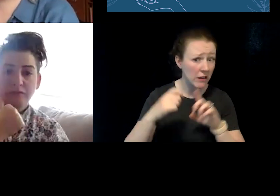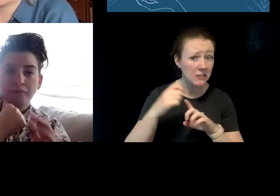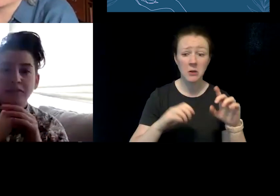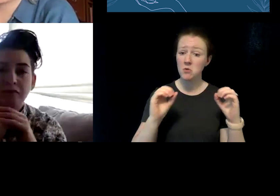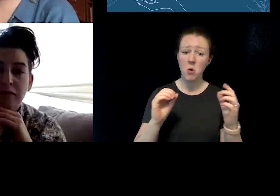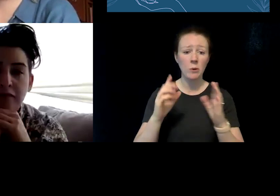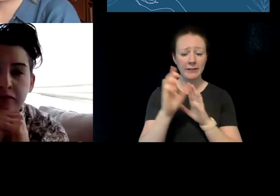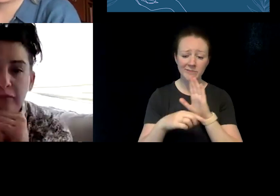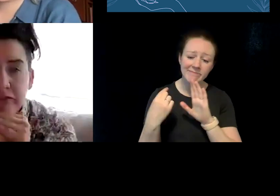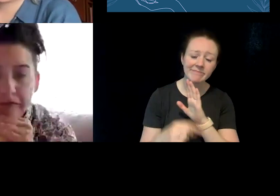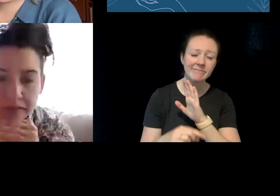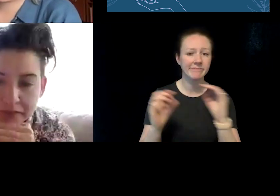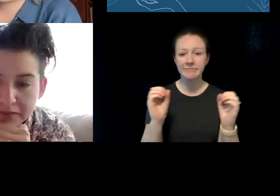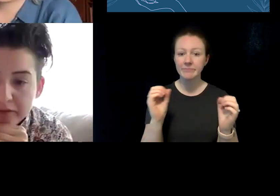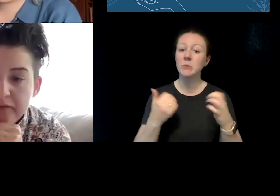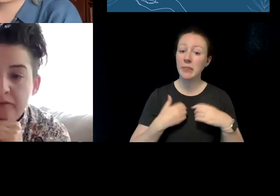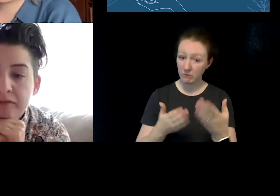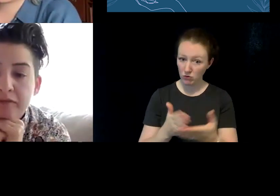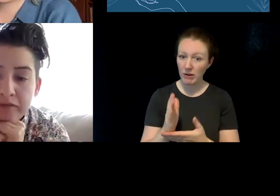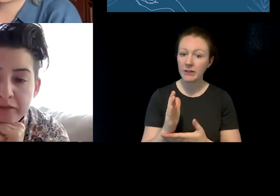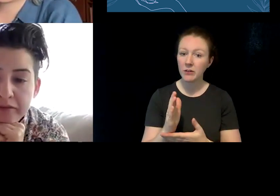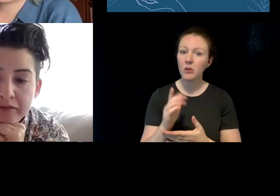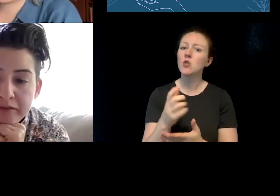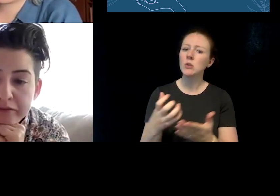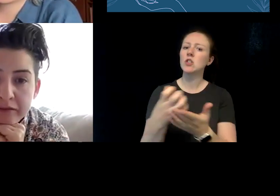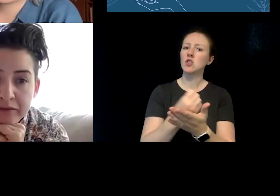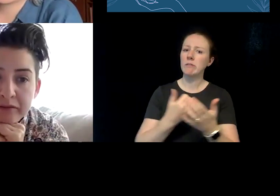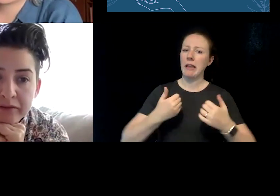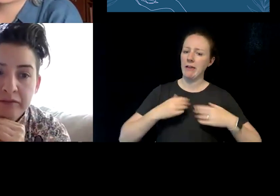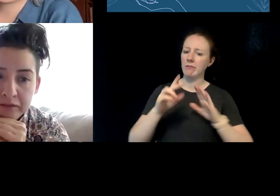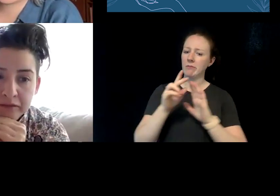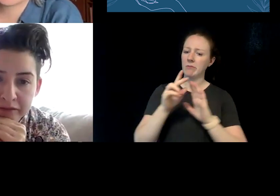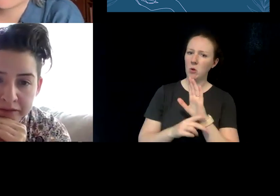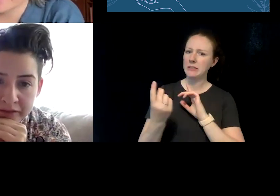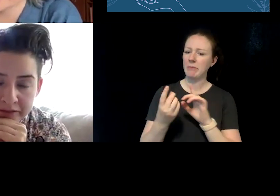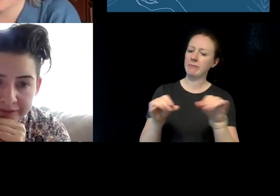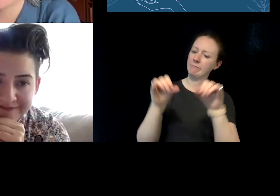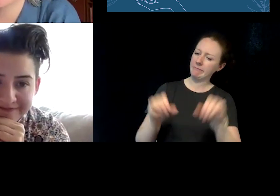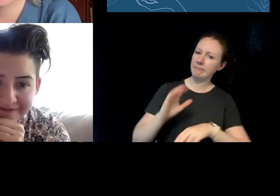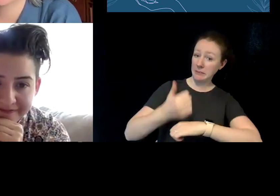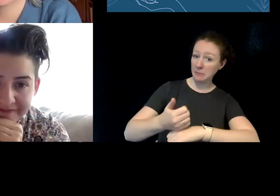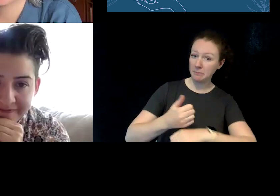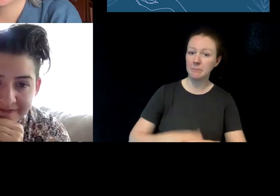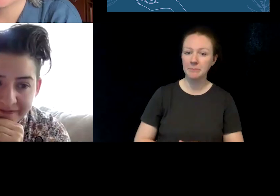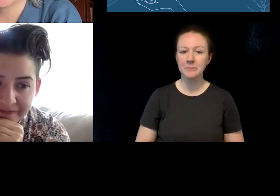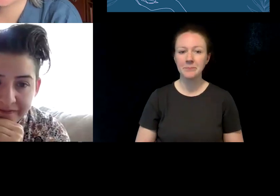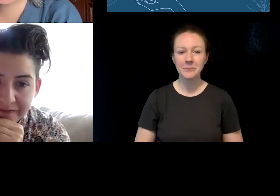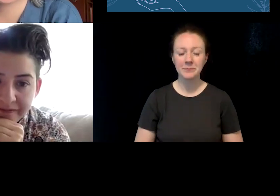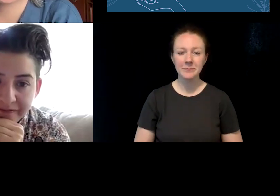or as an artist. You definitely deserve to have that in place. Thanks, Shawn.